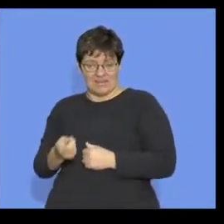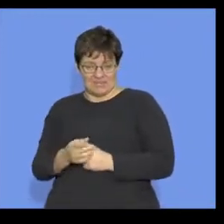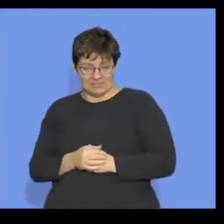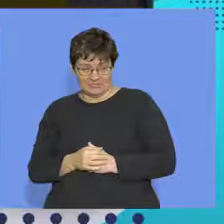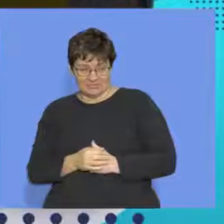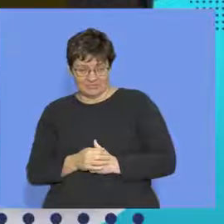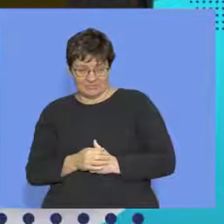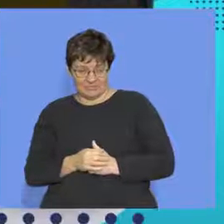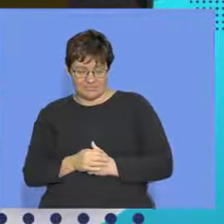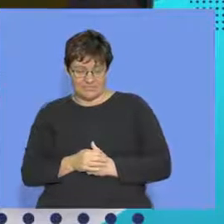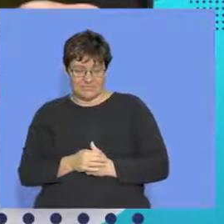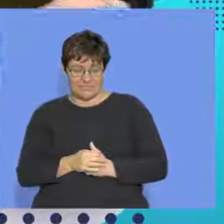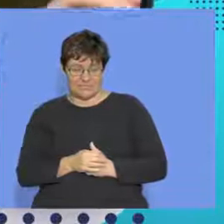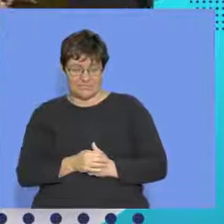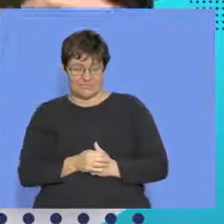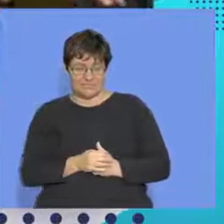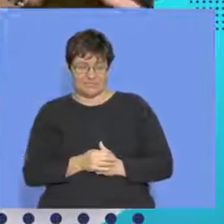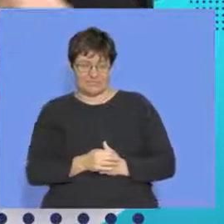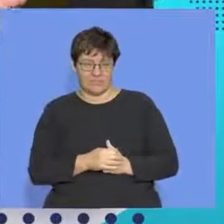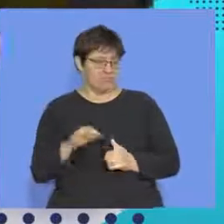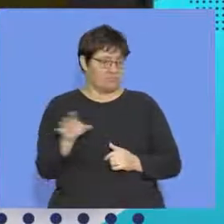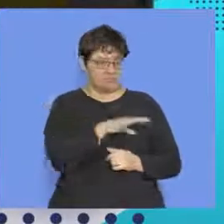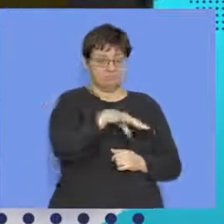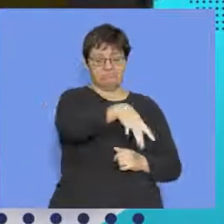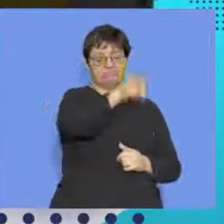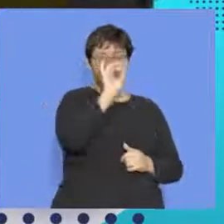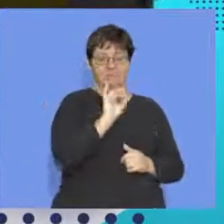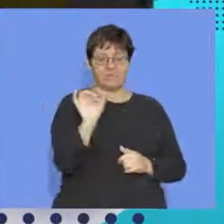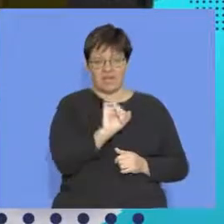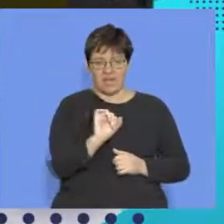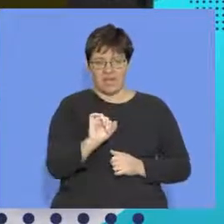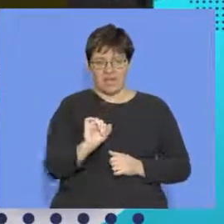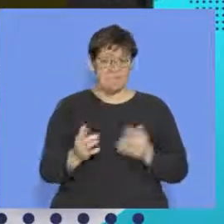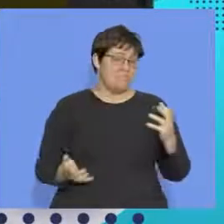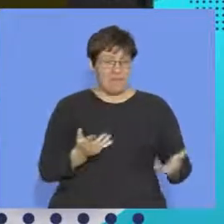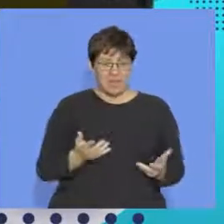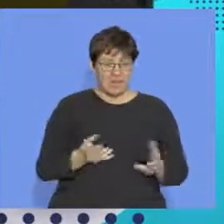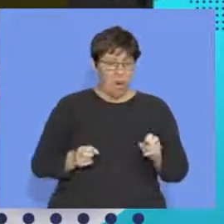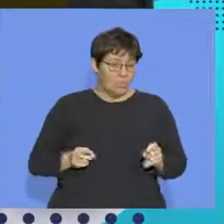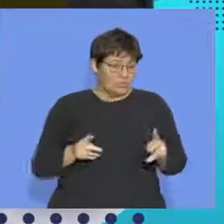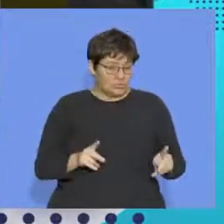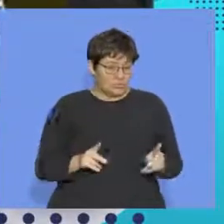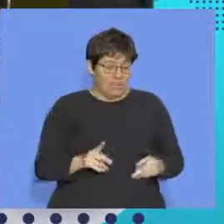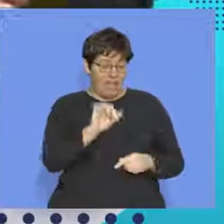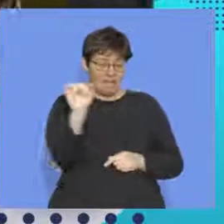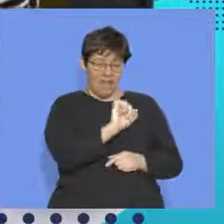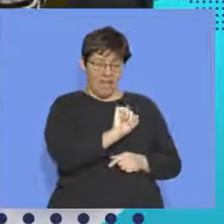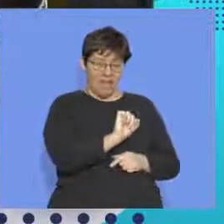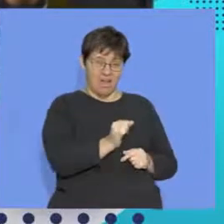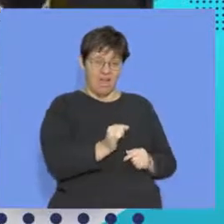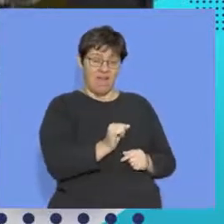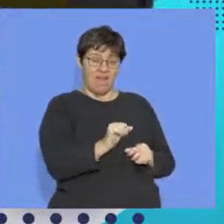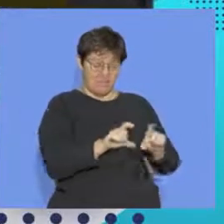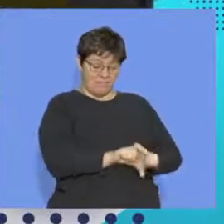question is, if I have to select a car at random, what is the chance that the car